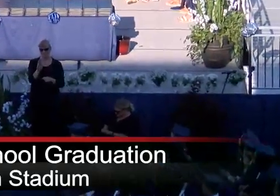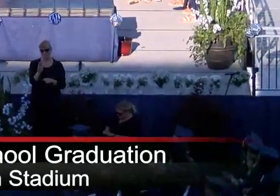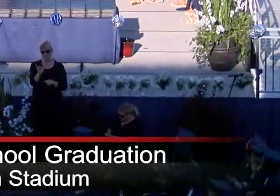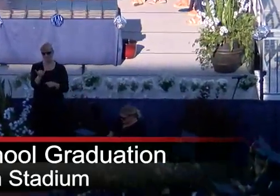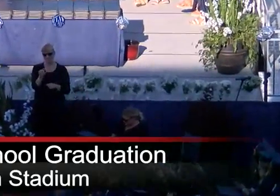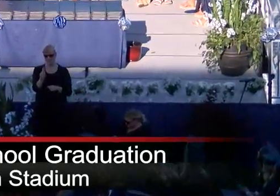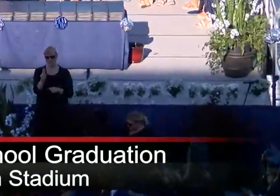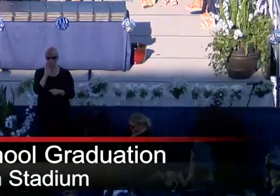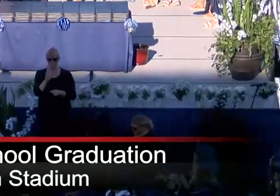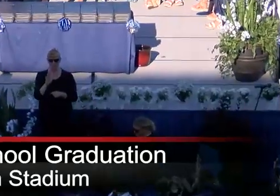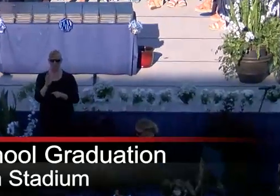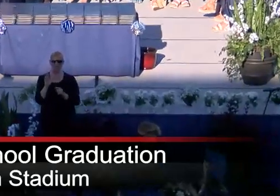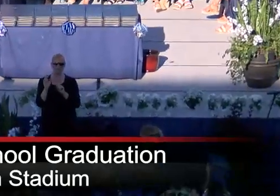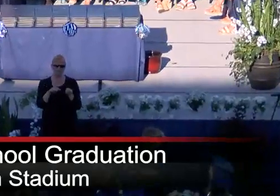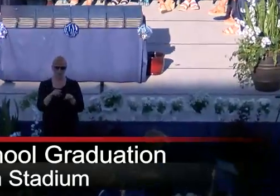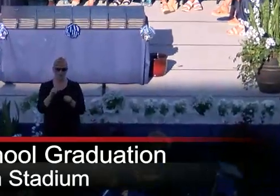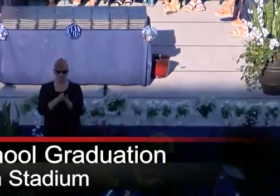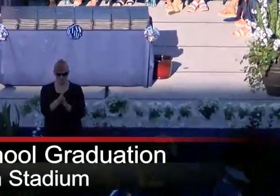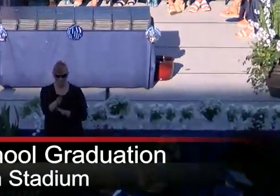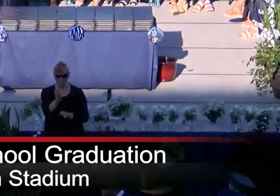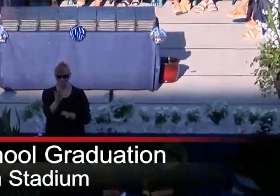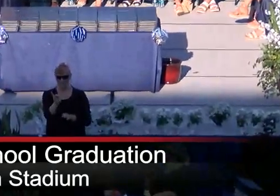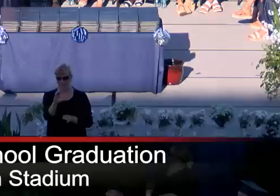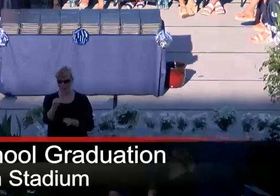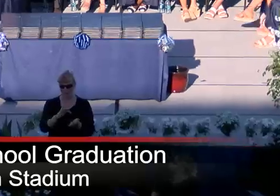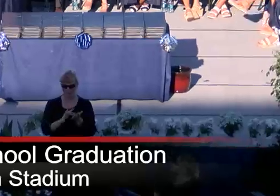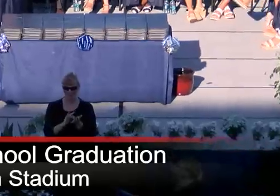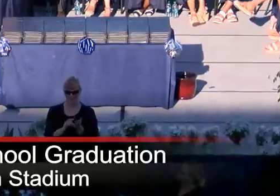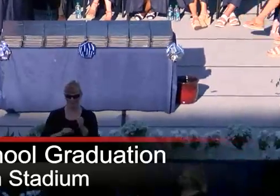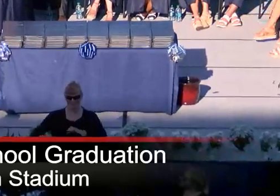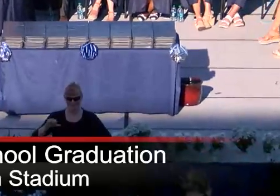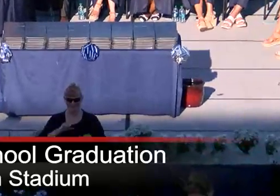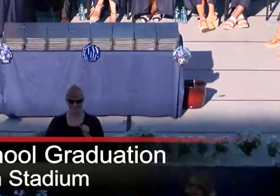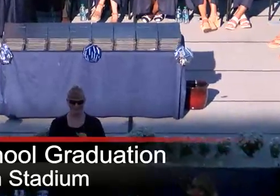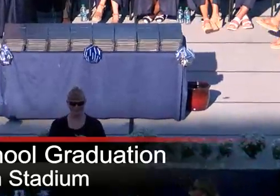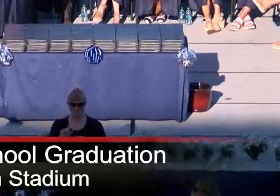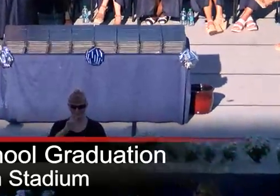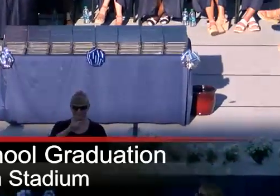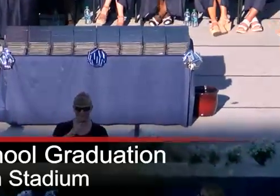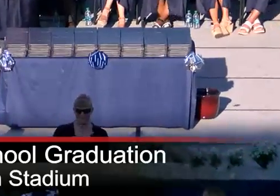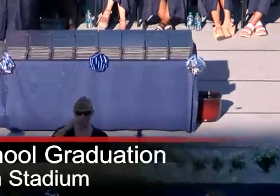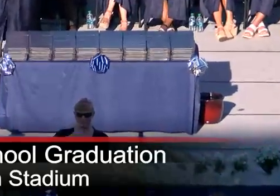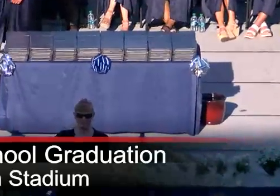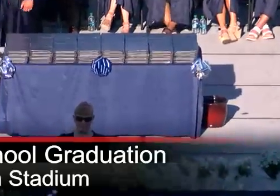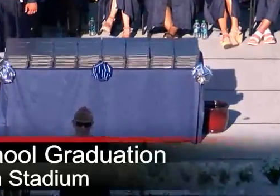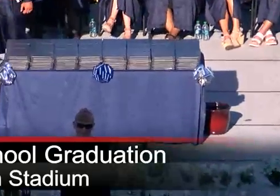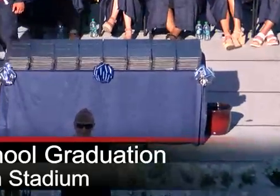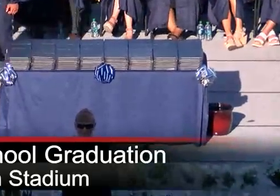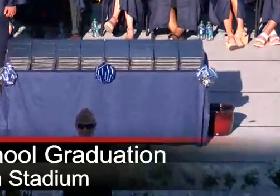Provo, where he plans to major in biomedical science. Valedictorian Carson Bates.